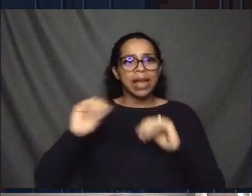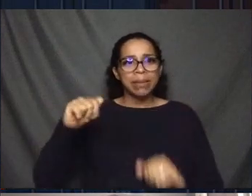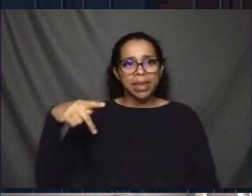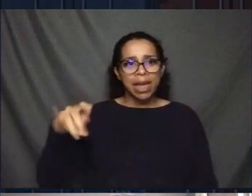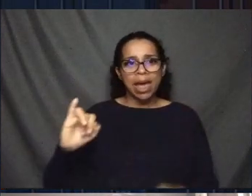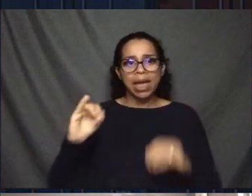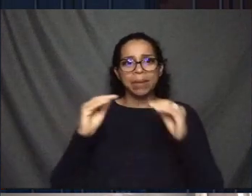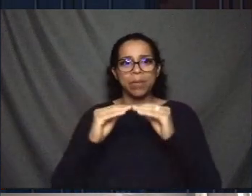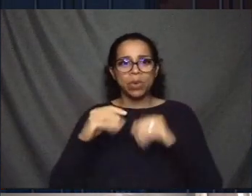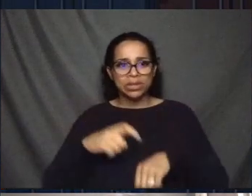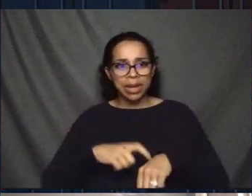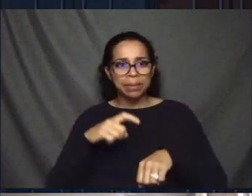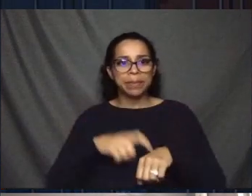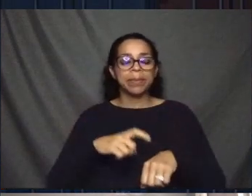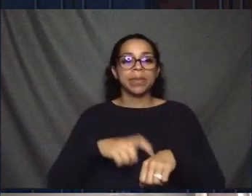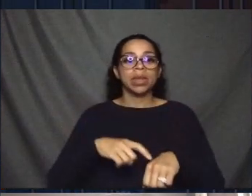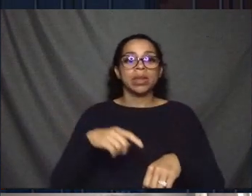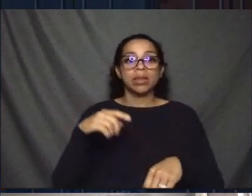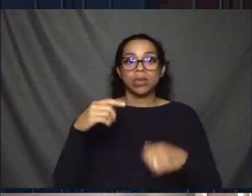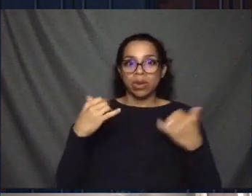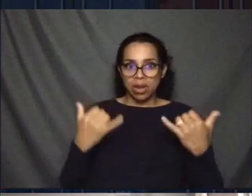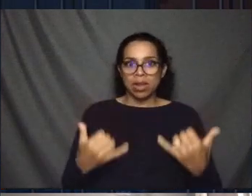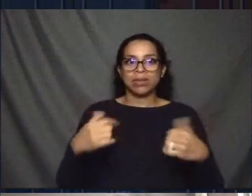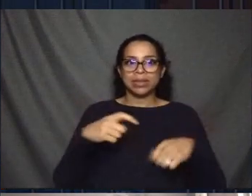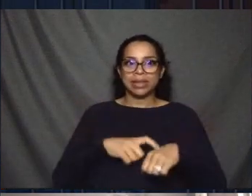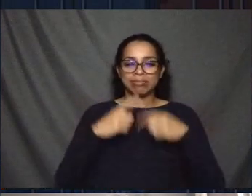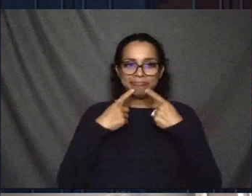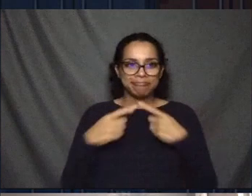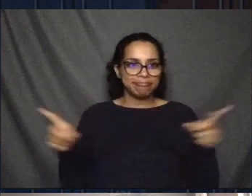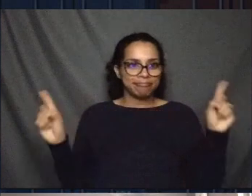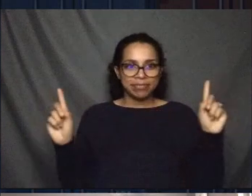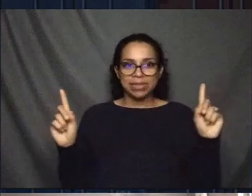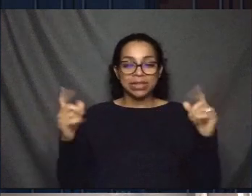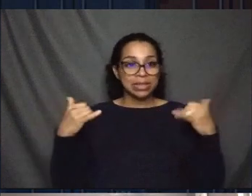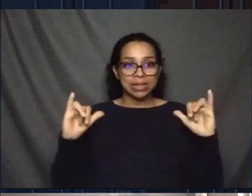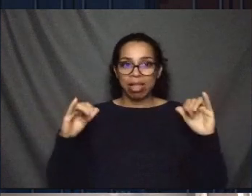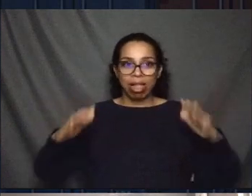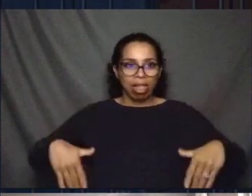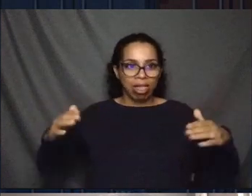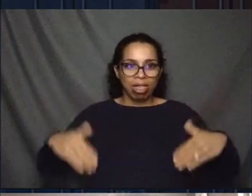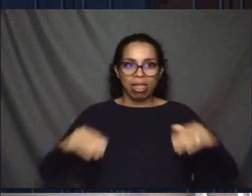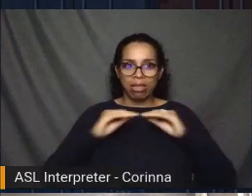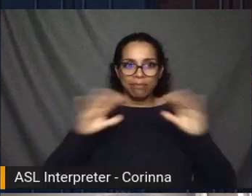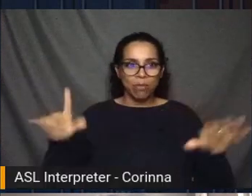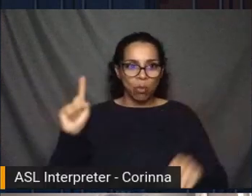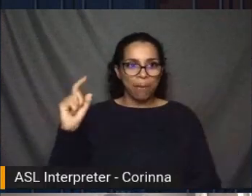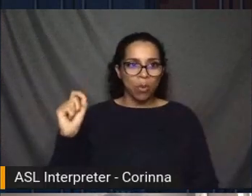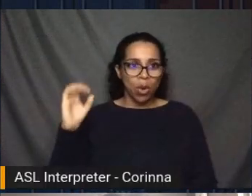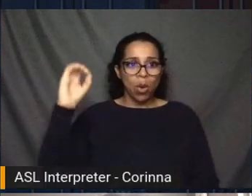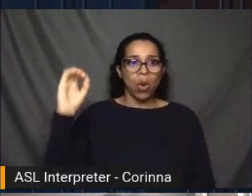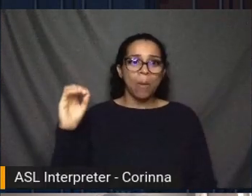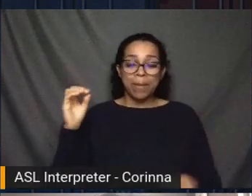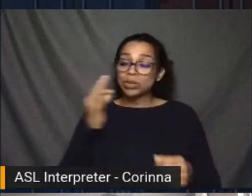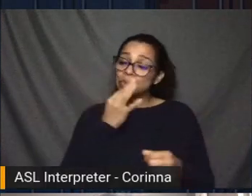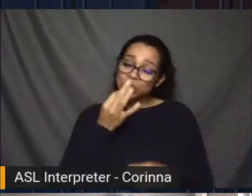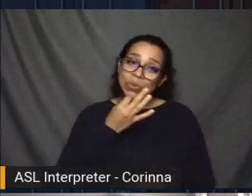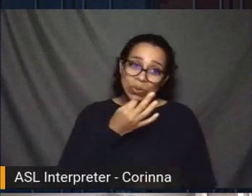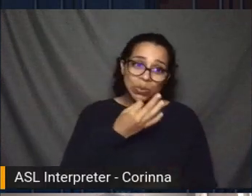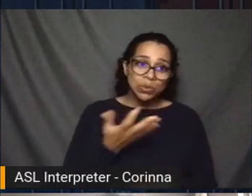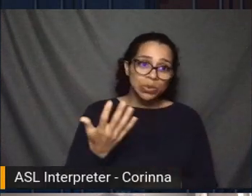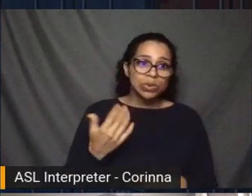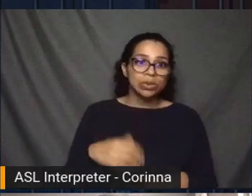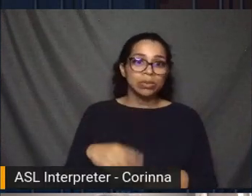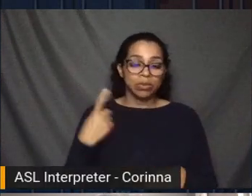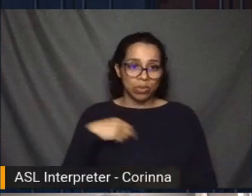time. So now is the time to announce that we're still not in 1.0, but we're really gearing up towards 1.0. We've added a